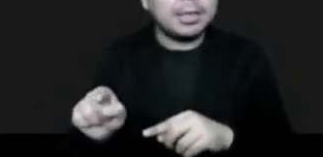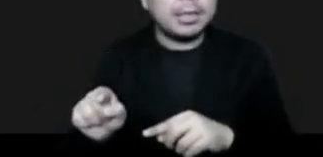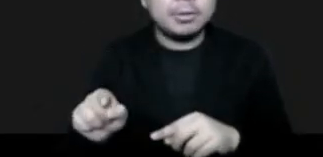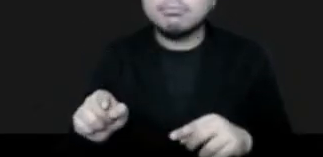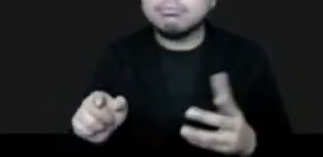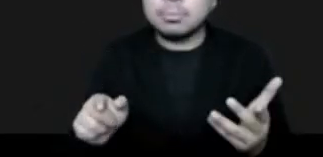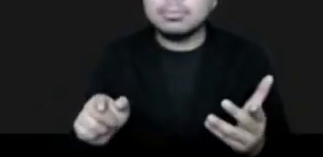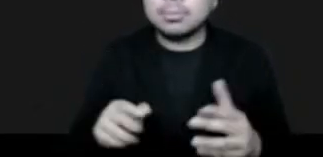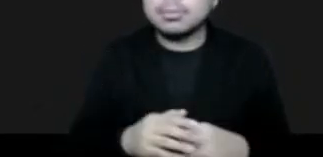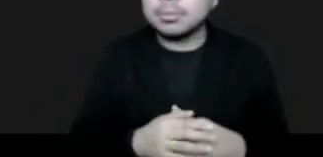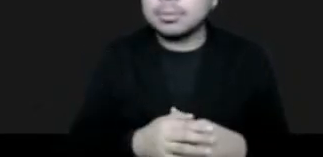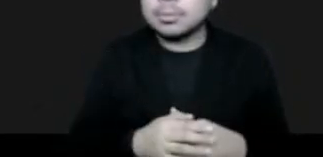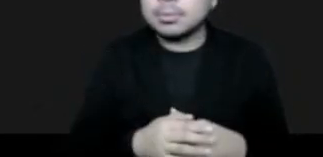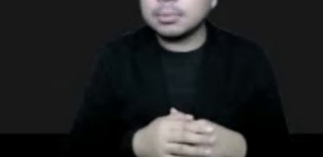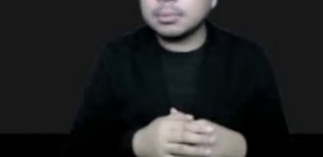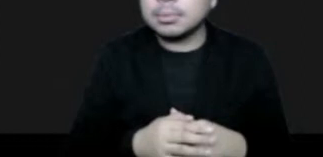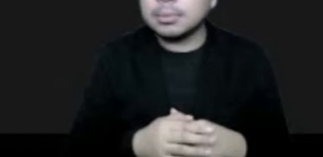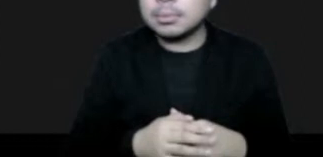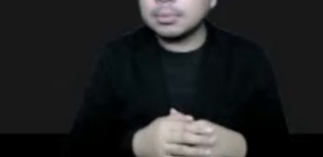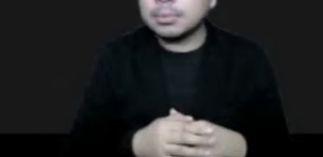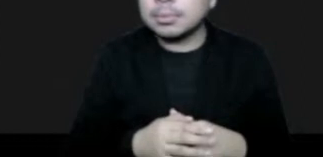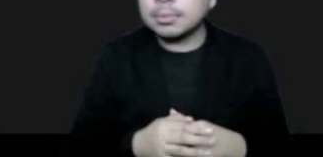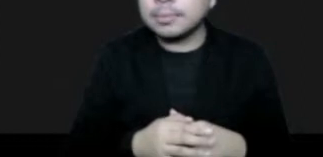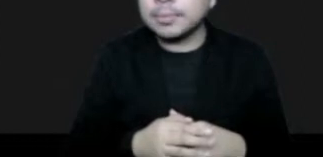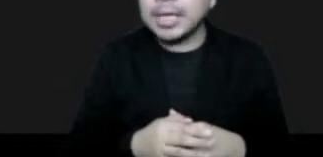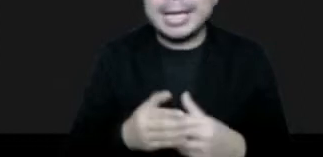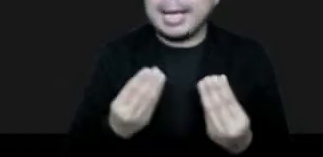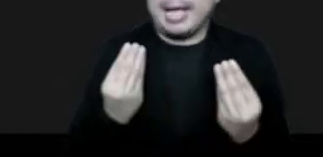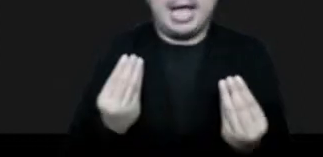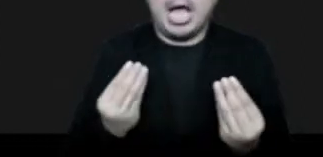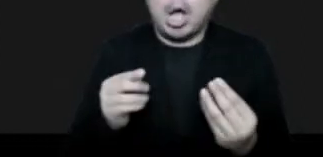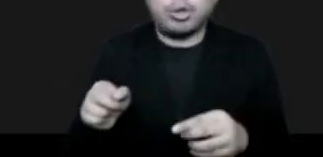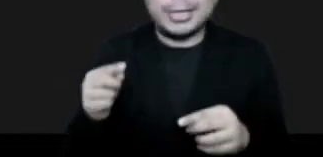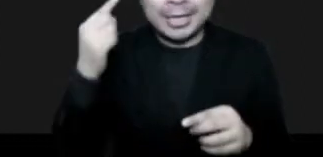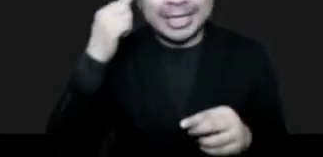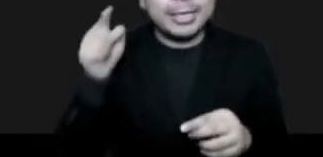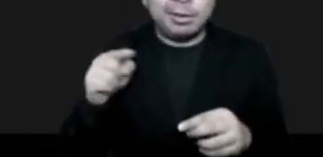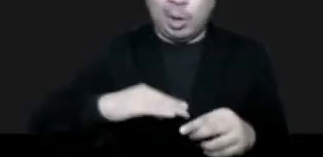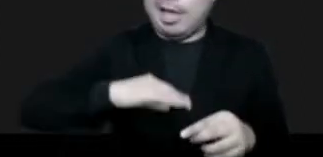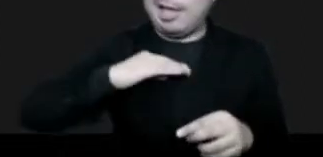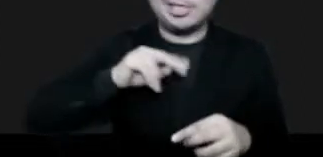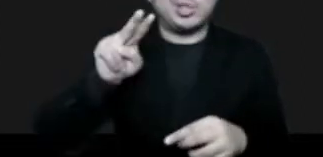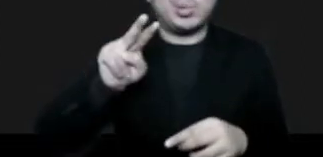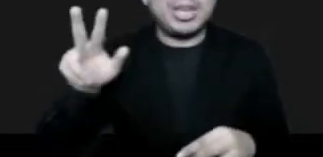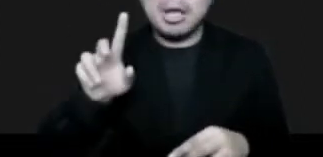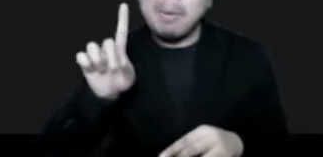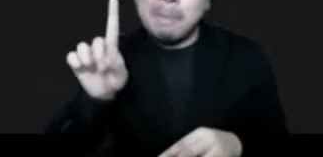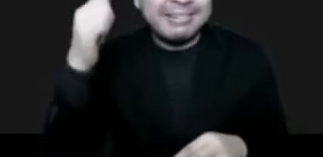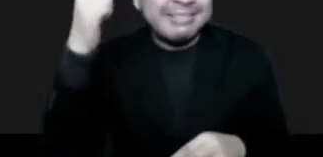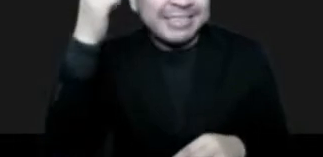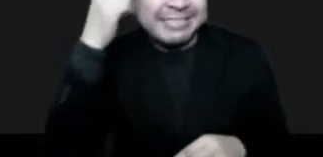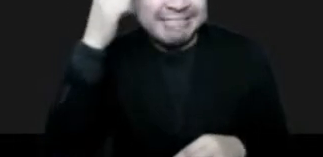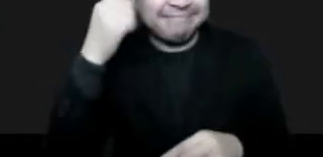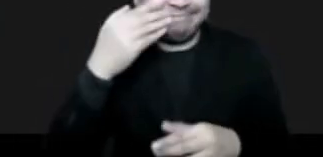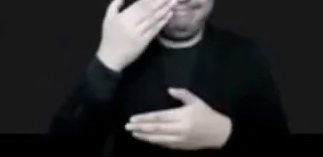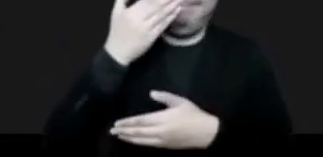they haven't received the right kind of messaging. And all these things are examples of situations that would put